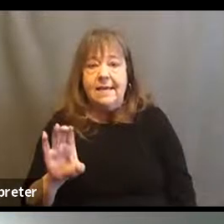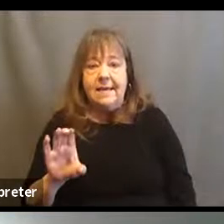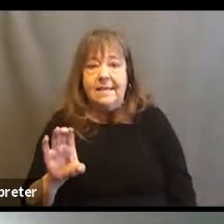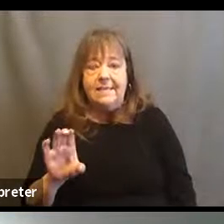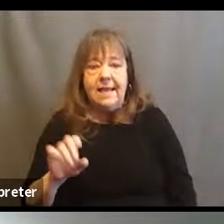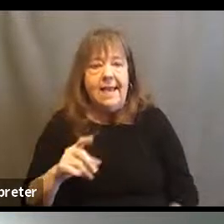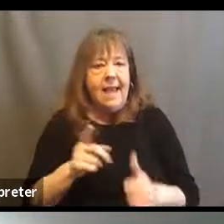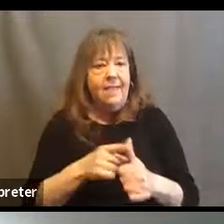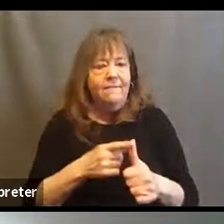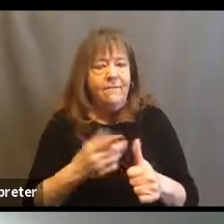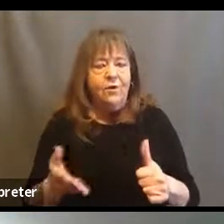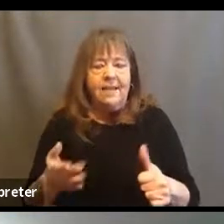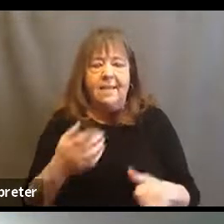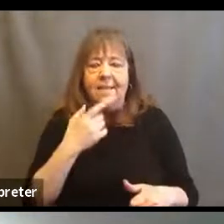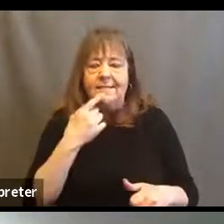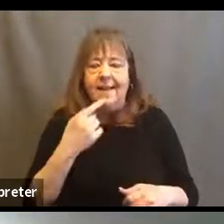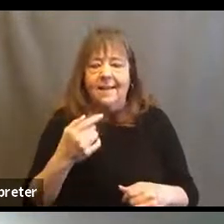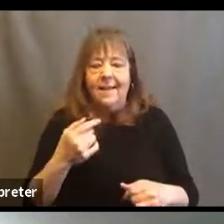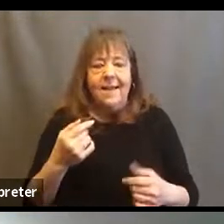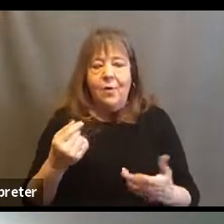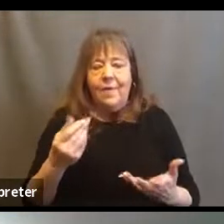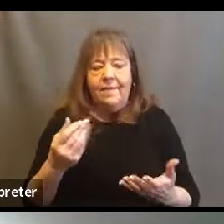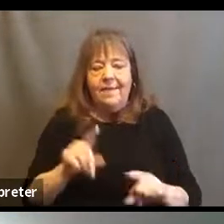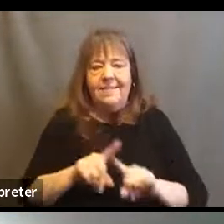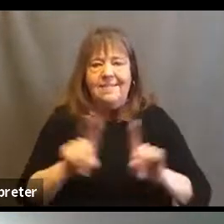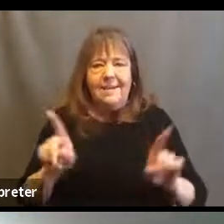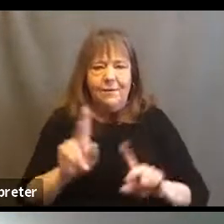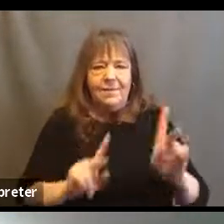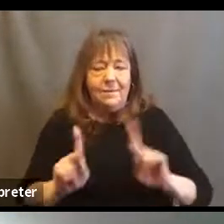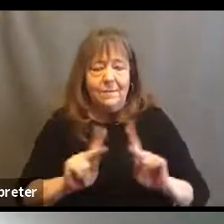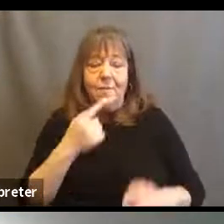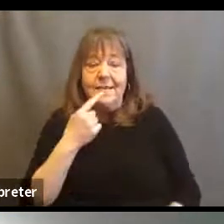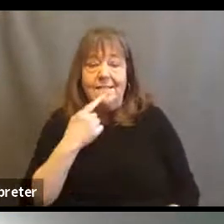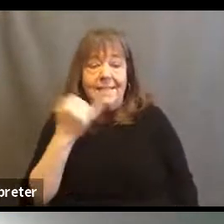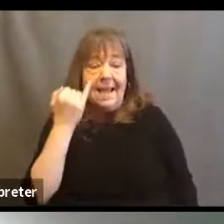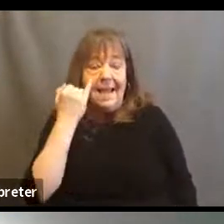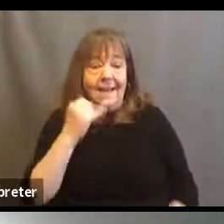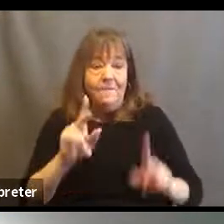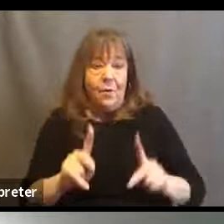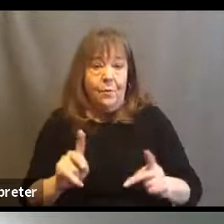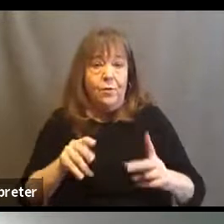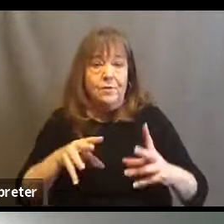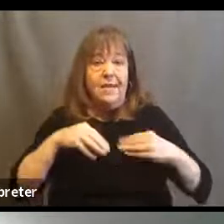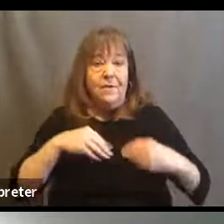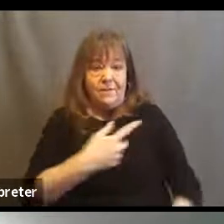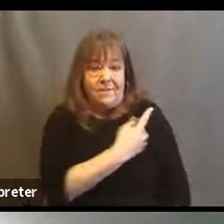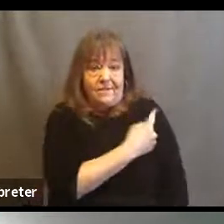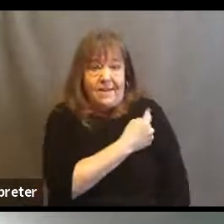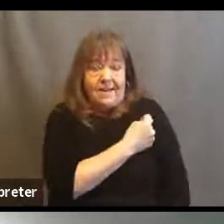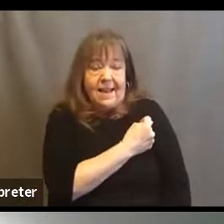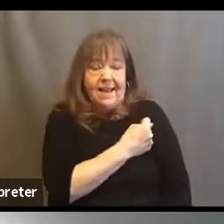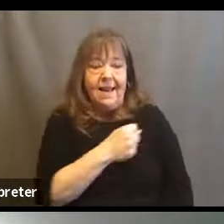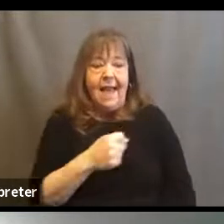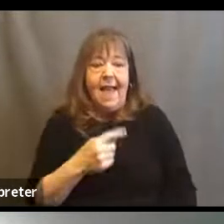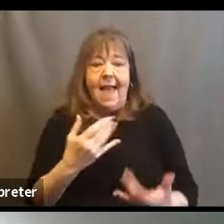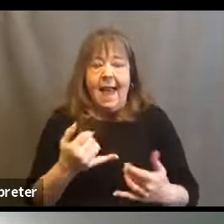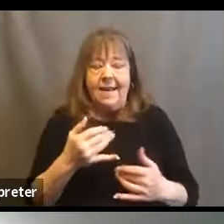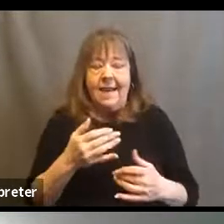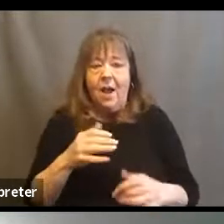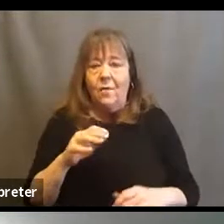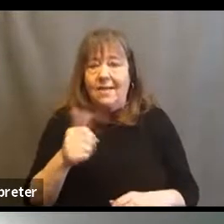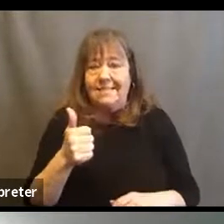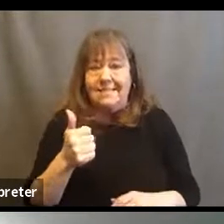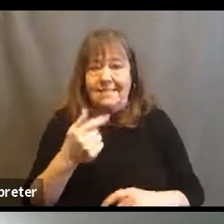differentiate someone with the vaccine and someone who does not, which said that in someone who's received the vaccine and they're at least 10 days post their second